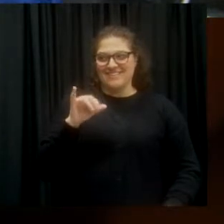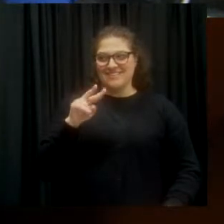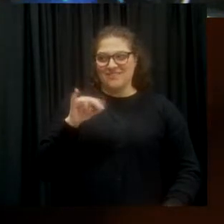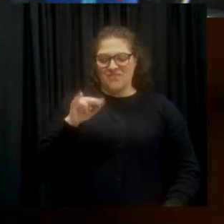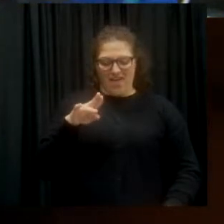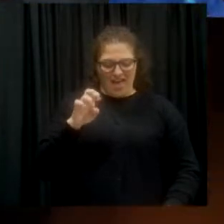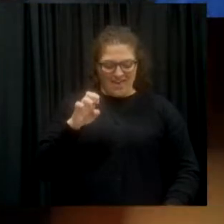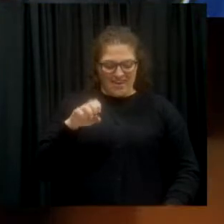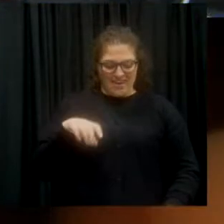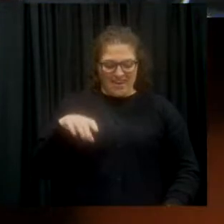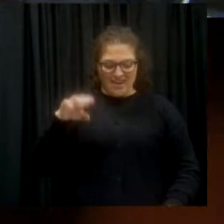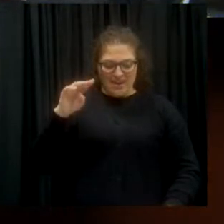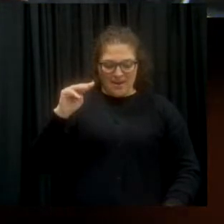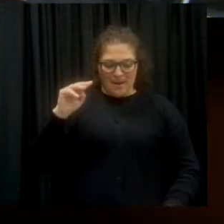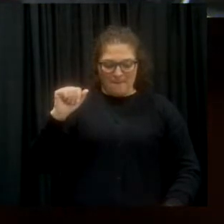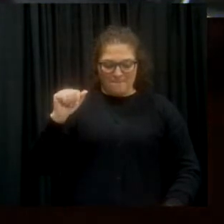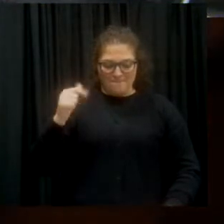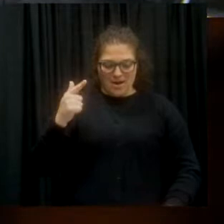Divine Mao.